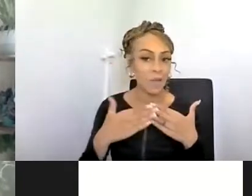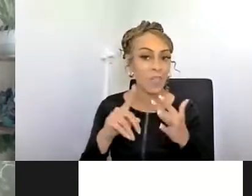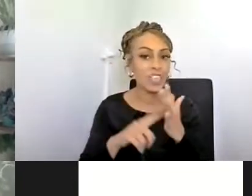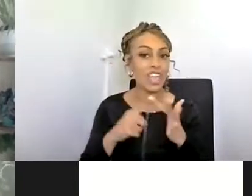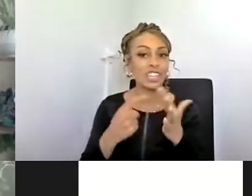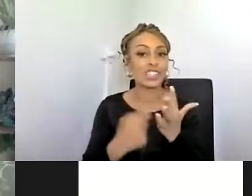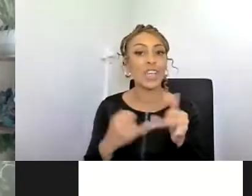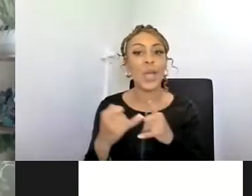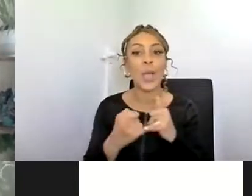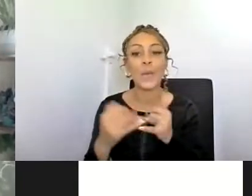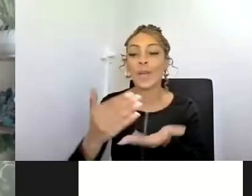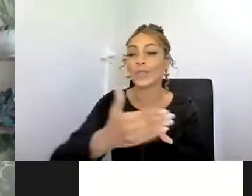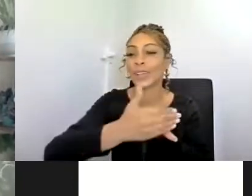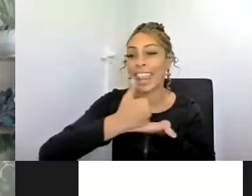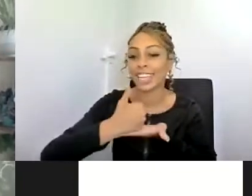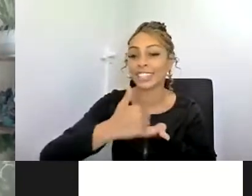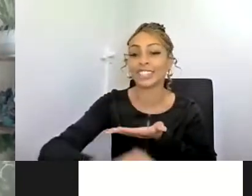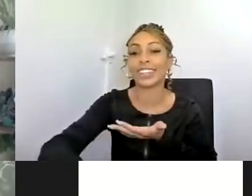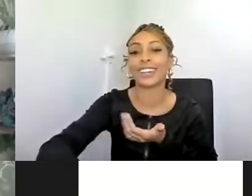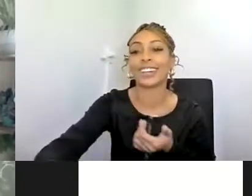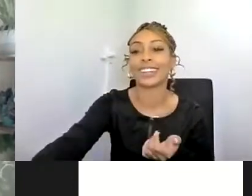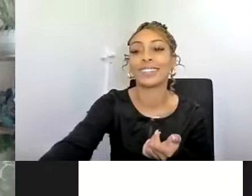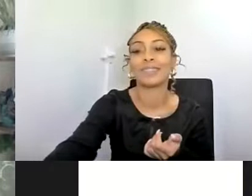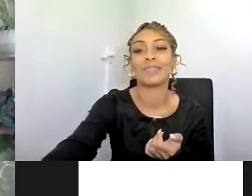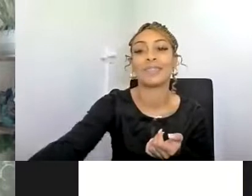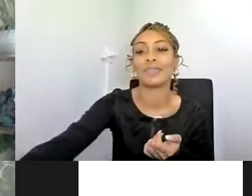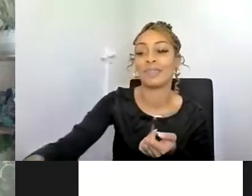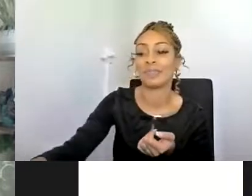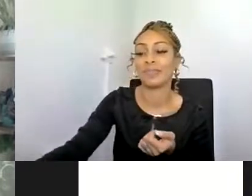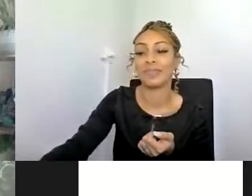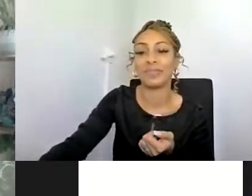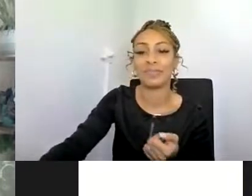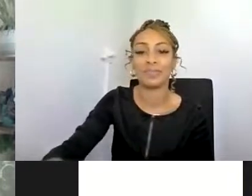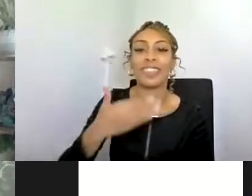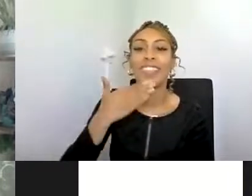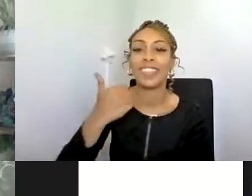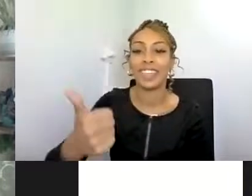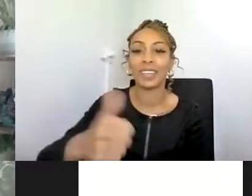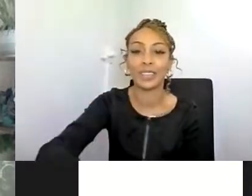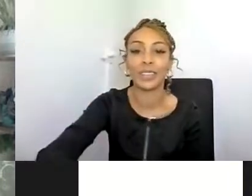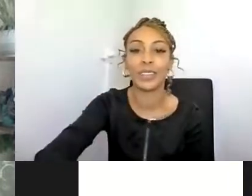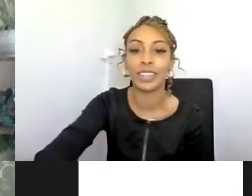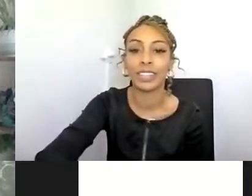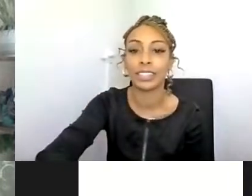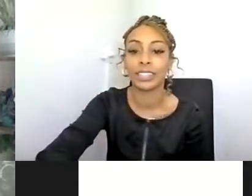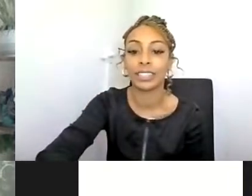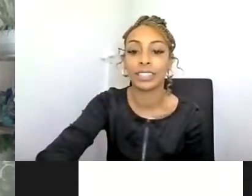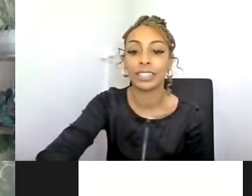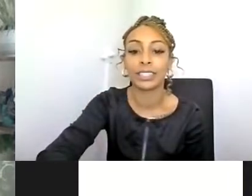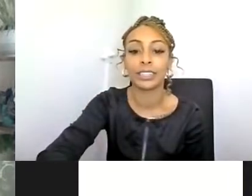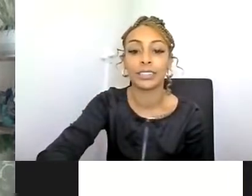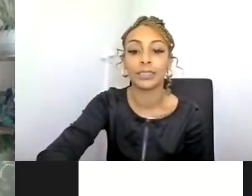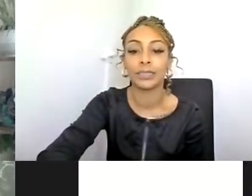and see some of the images of the wonderful works that you have in the collection. So thank you for that. Has anybody got